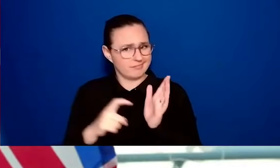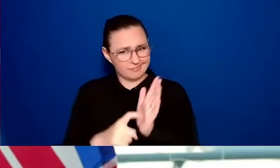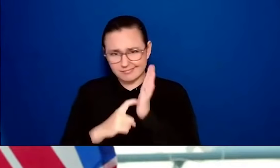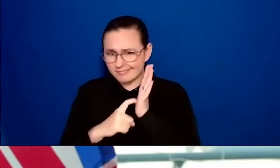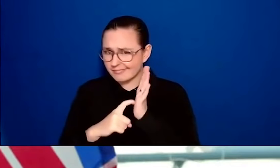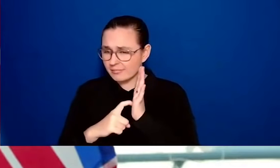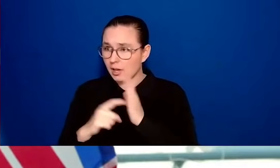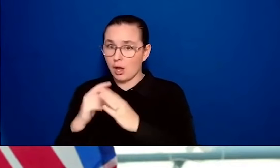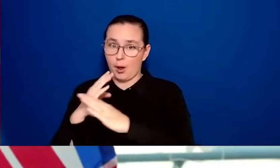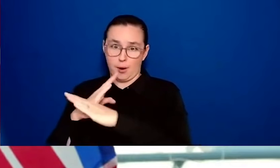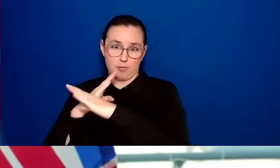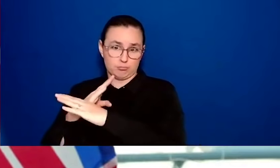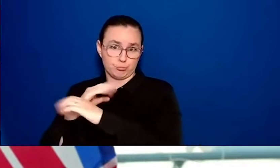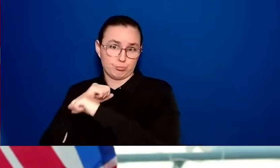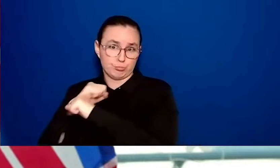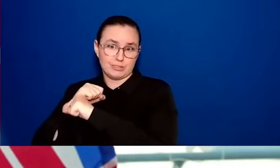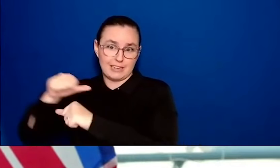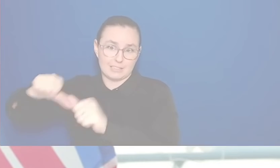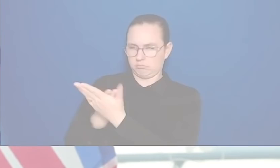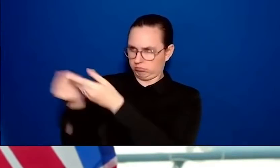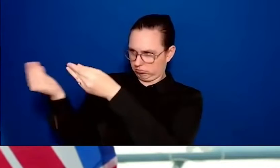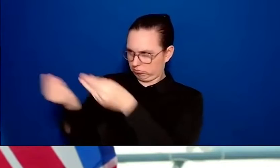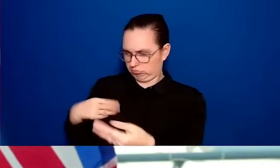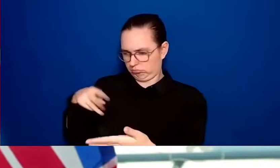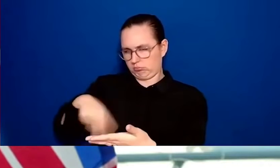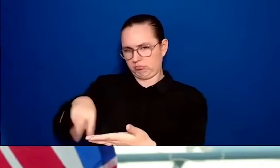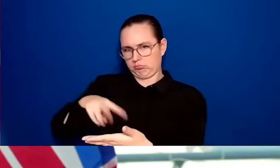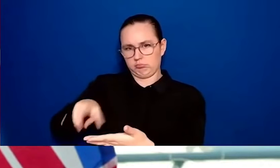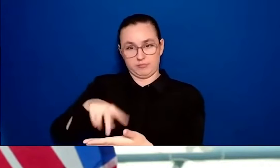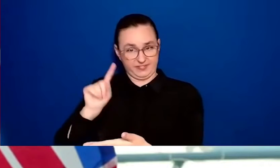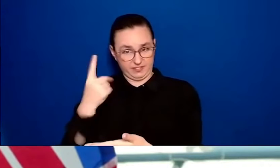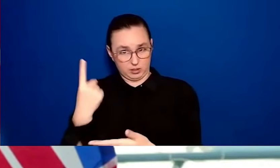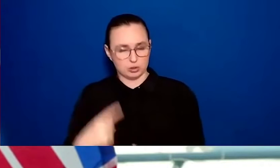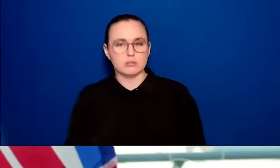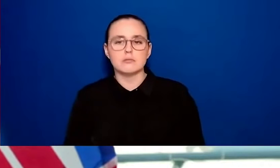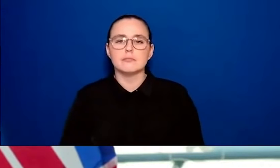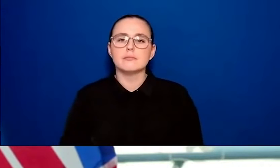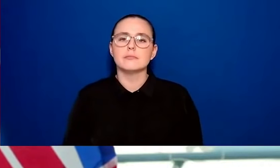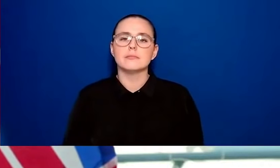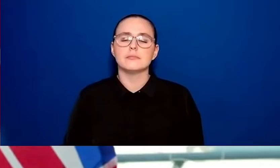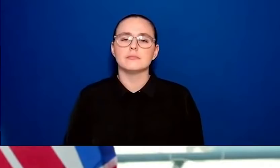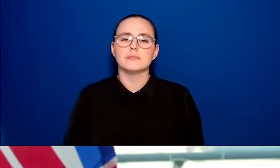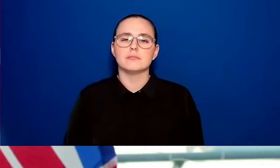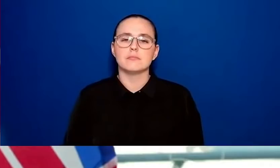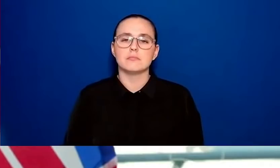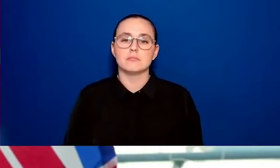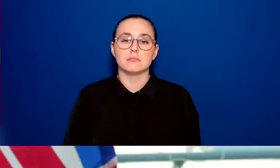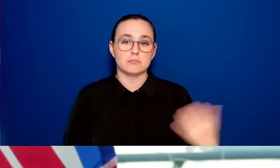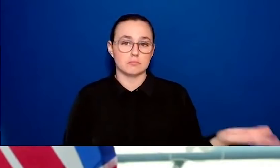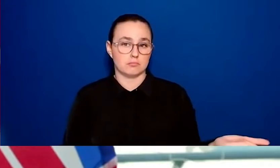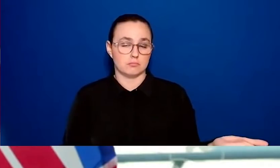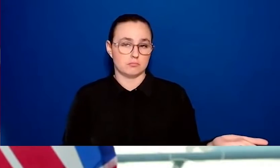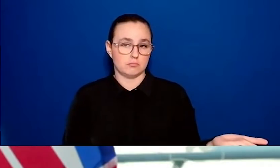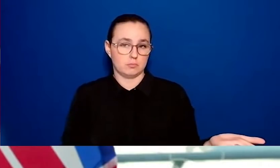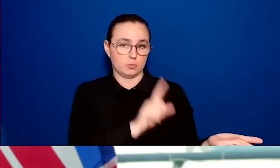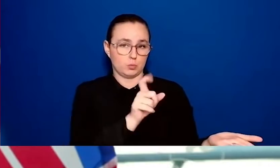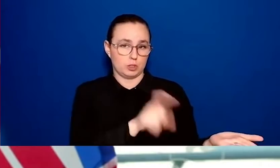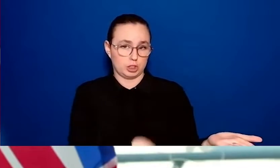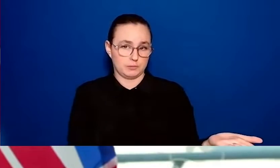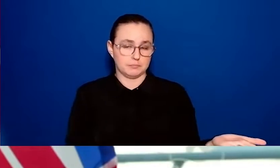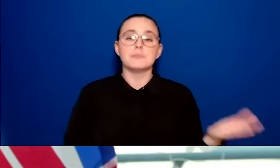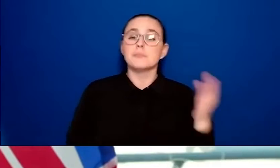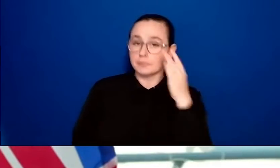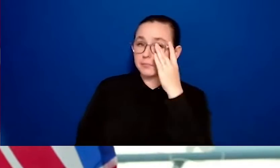to make sure that we can continue to deliver care. Thank you. Dr. Henry, you said there are small pockets of unvaccinated healthcare workers